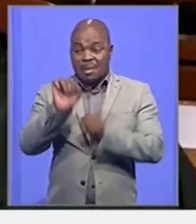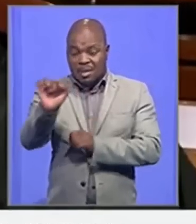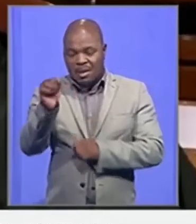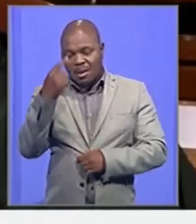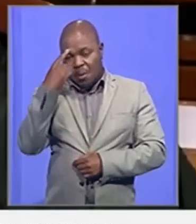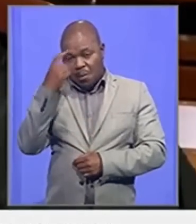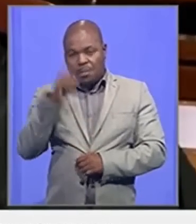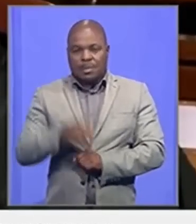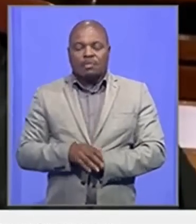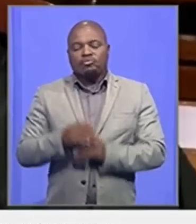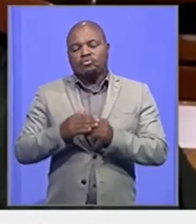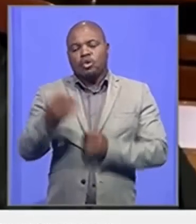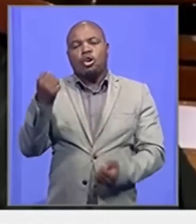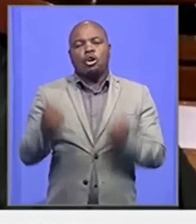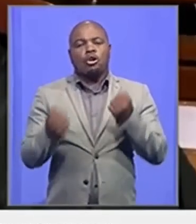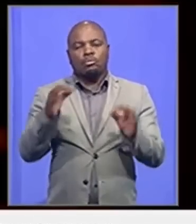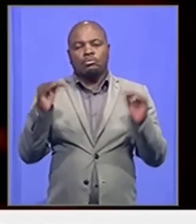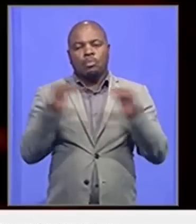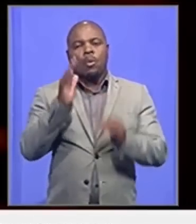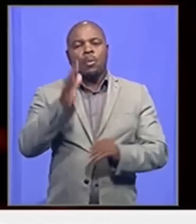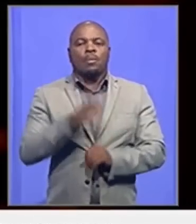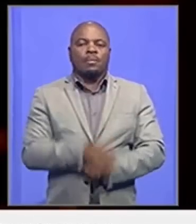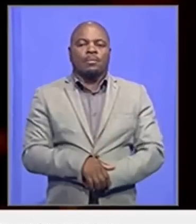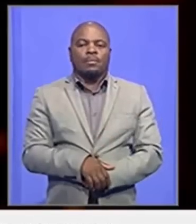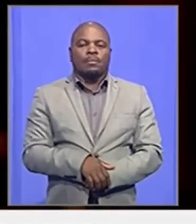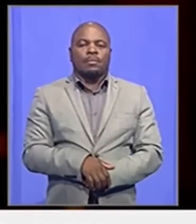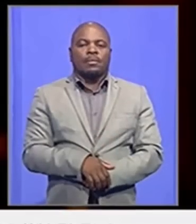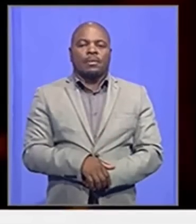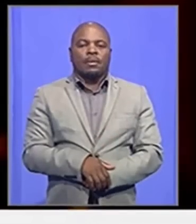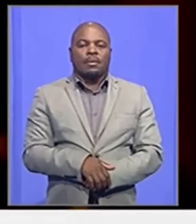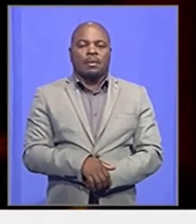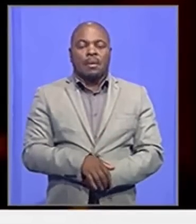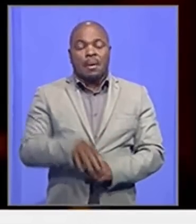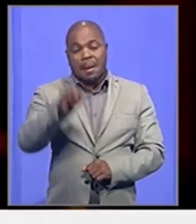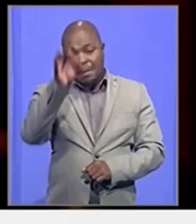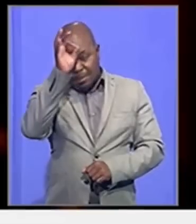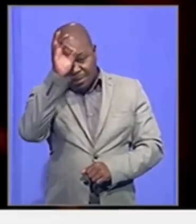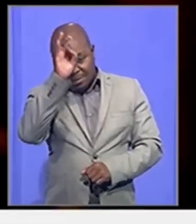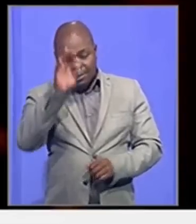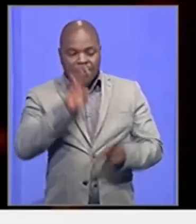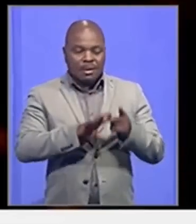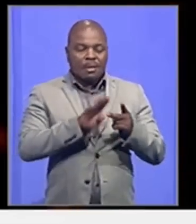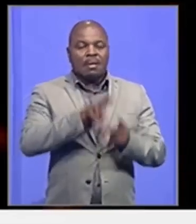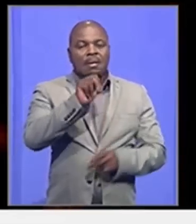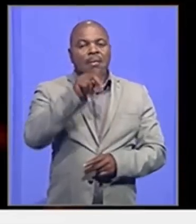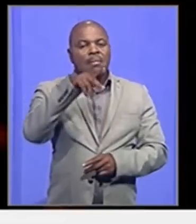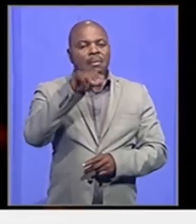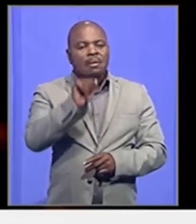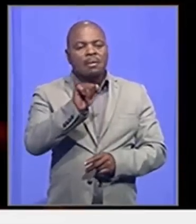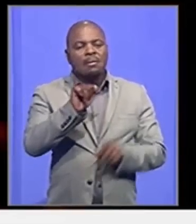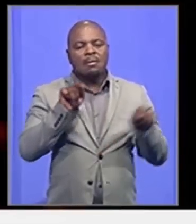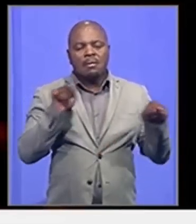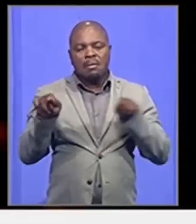lo tla bona toka. The way SABC and NPA had been handling the